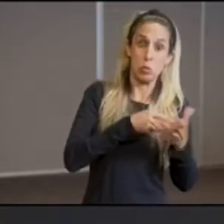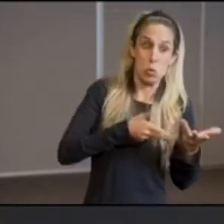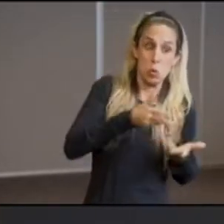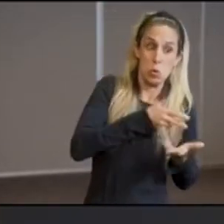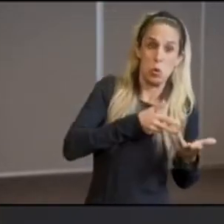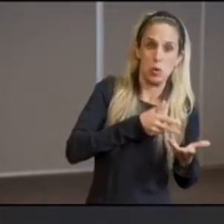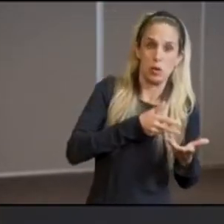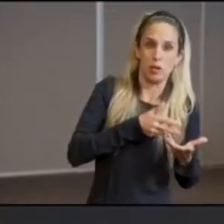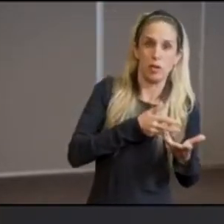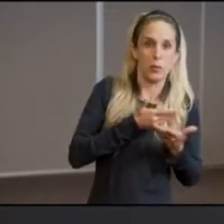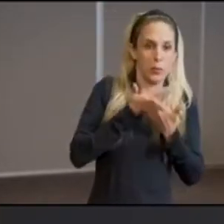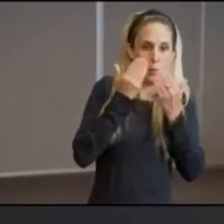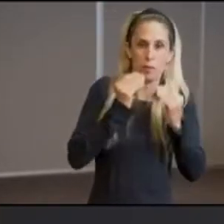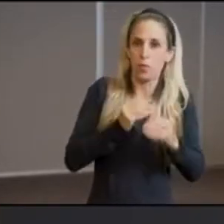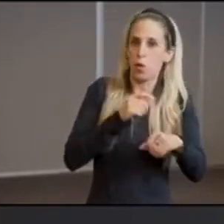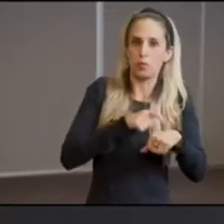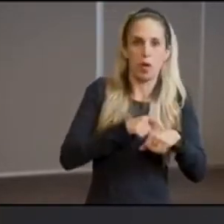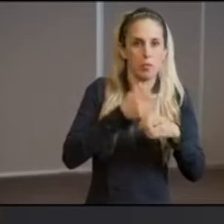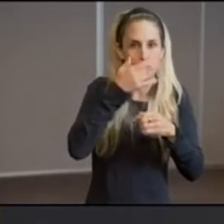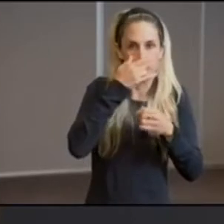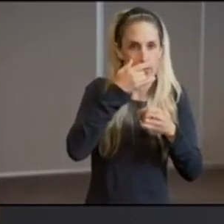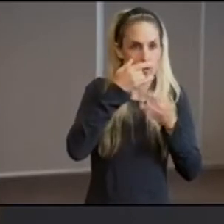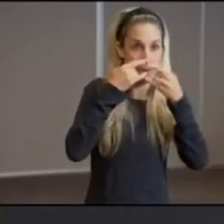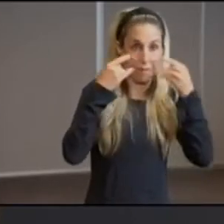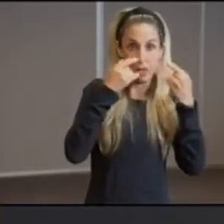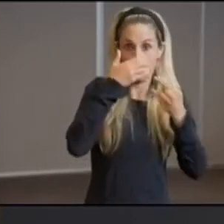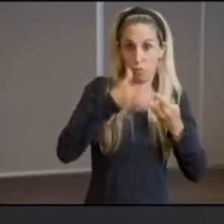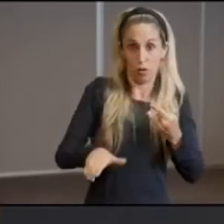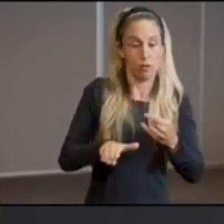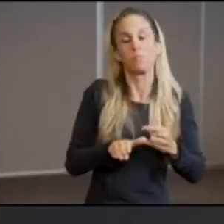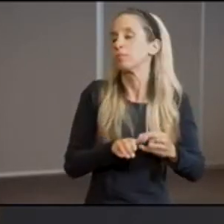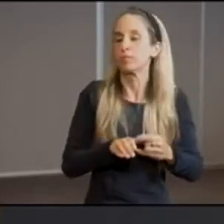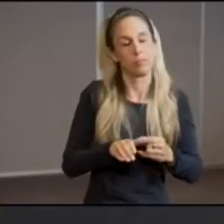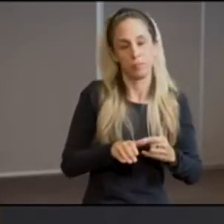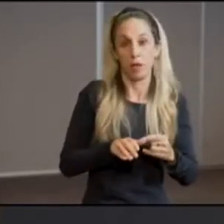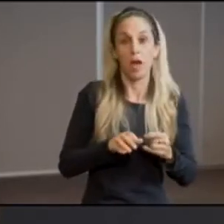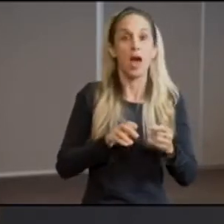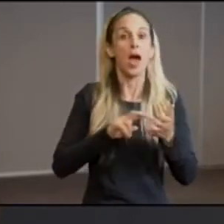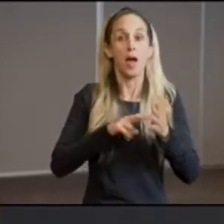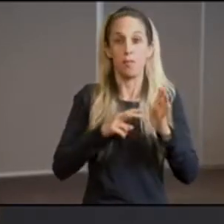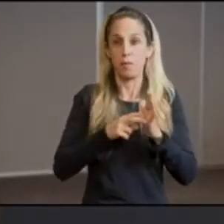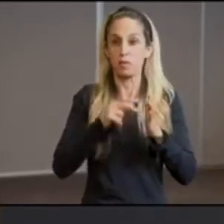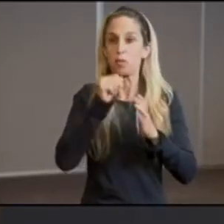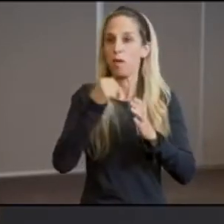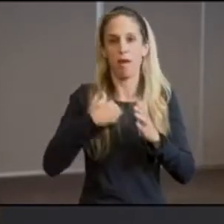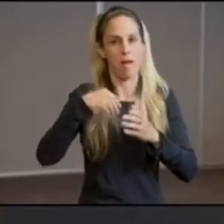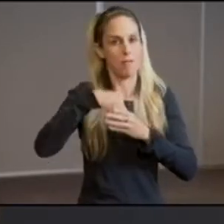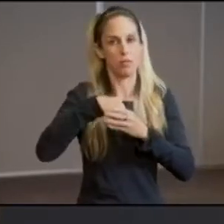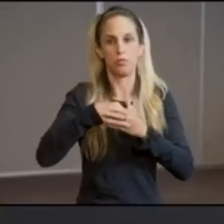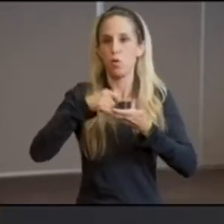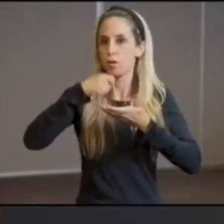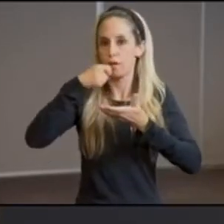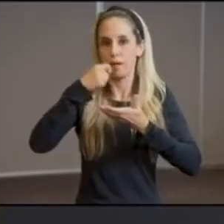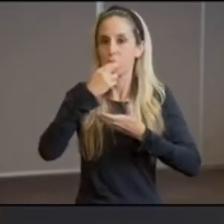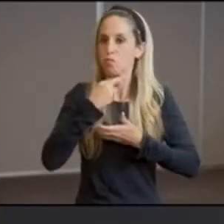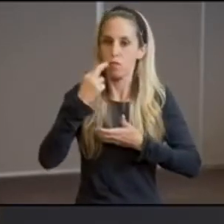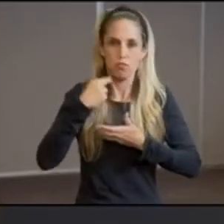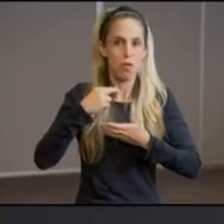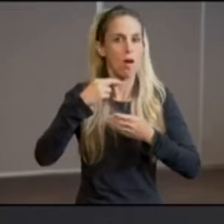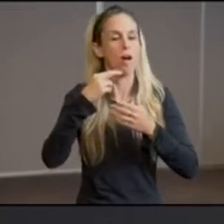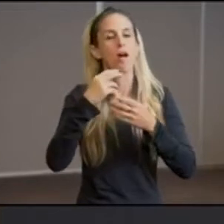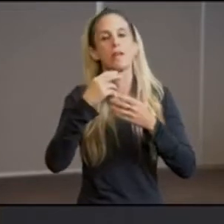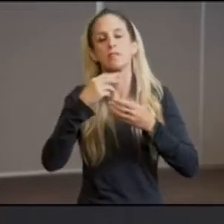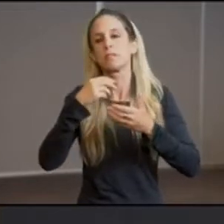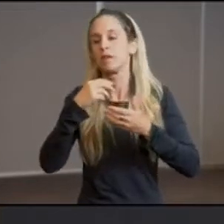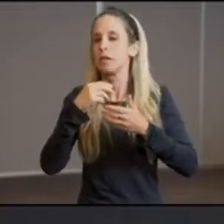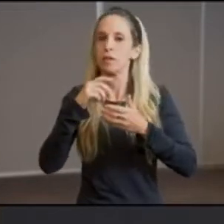no time that you can remove your face covering. So that pretty much means that we are not going to have indoor dining anytime soon. You have to remove